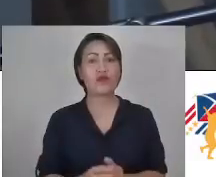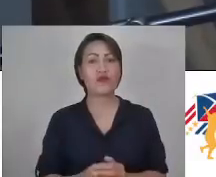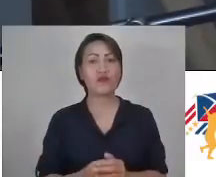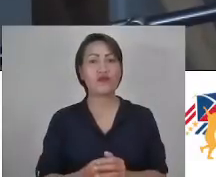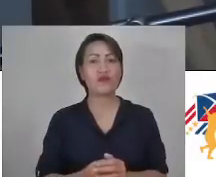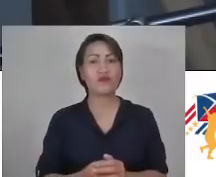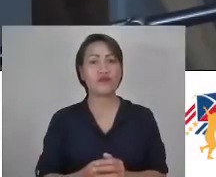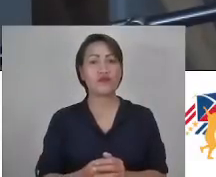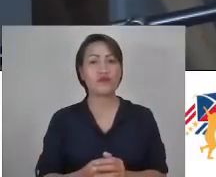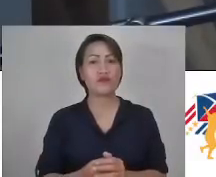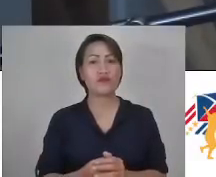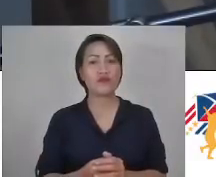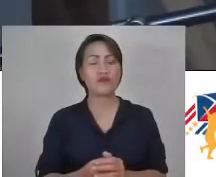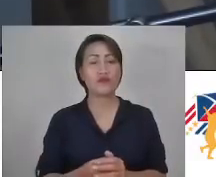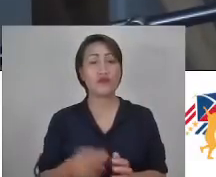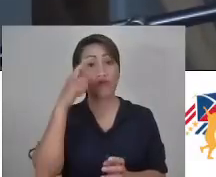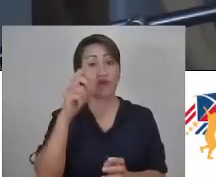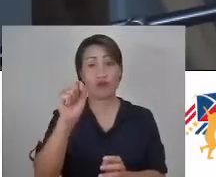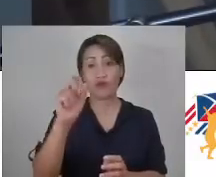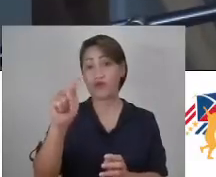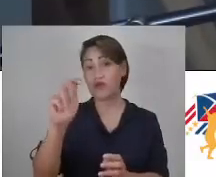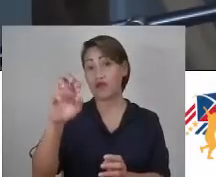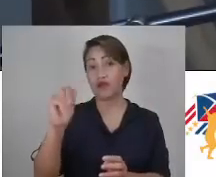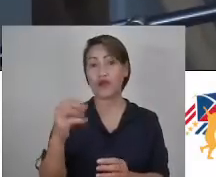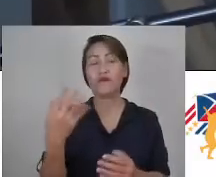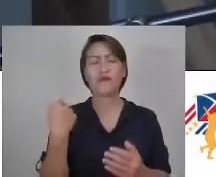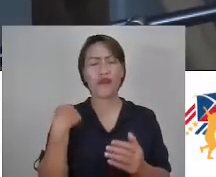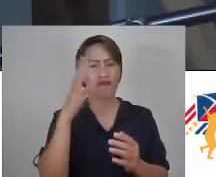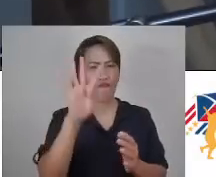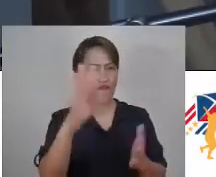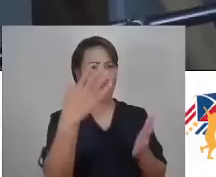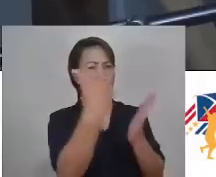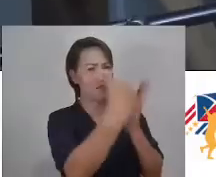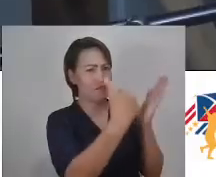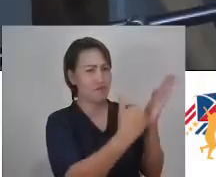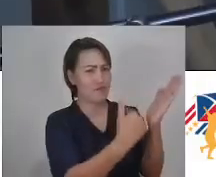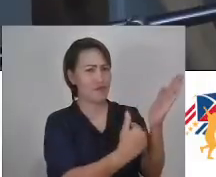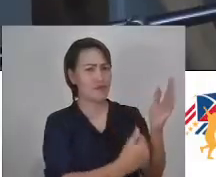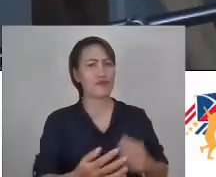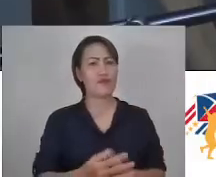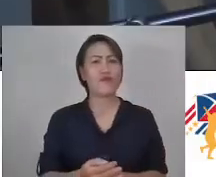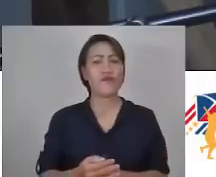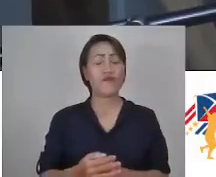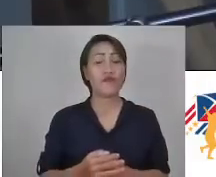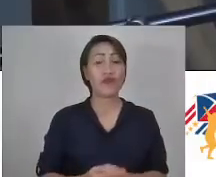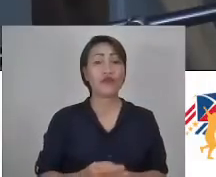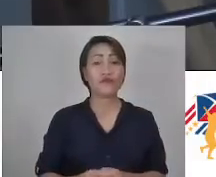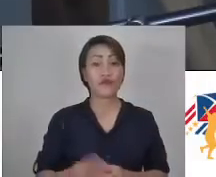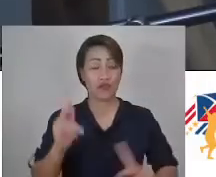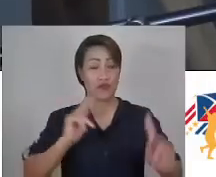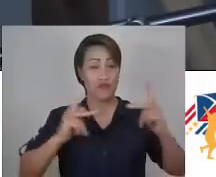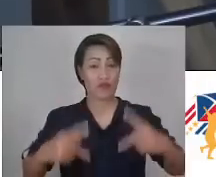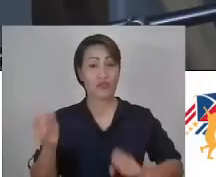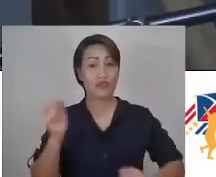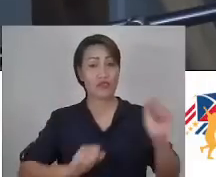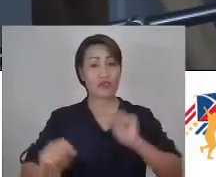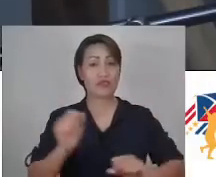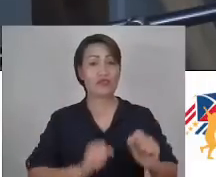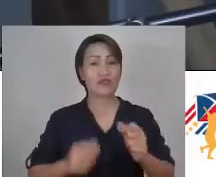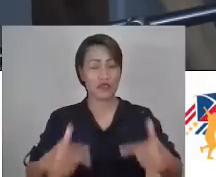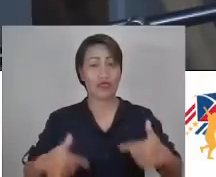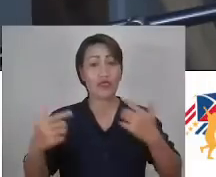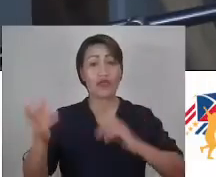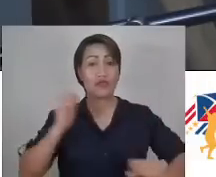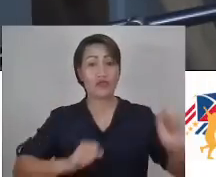are 4 categories, namely physical science, life science, robotics, and intelligent machines,